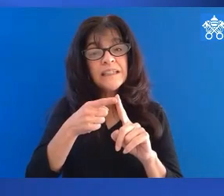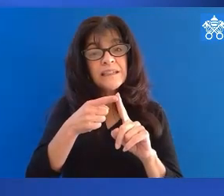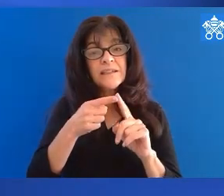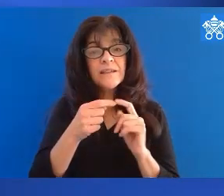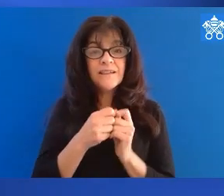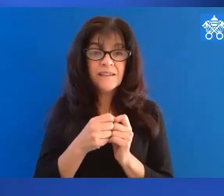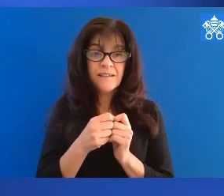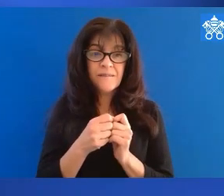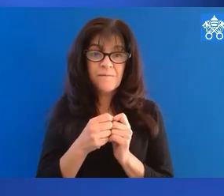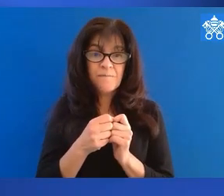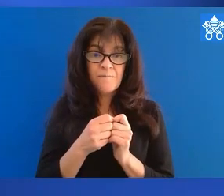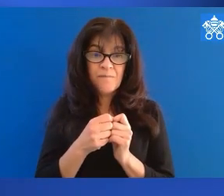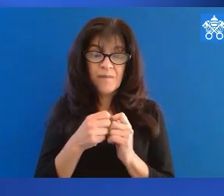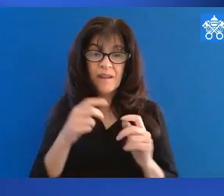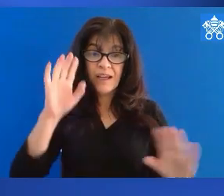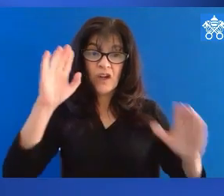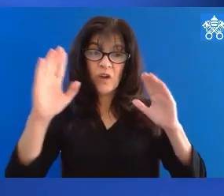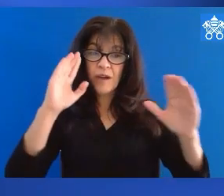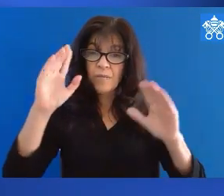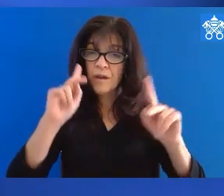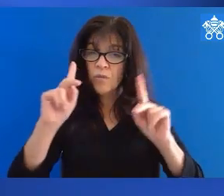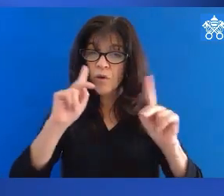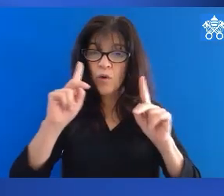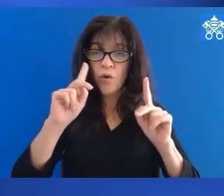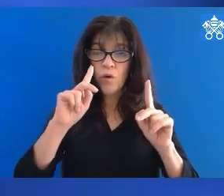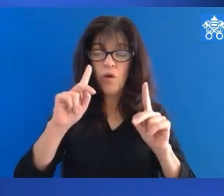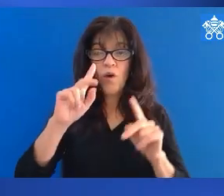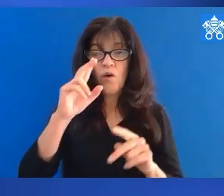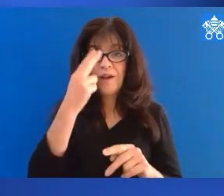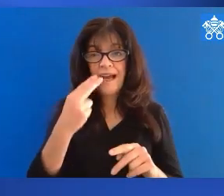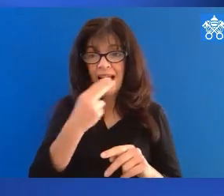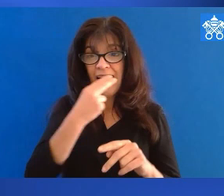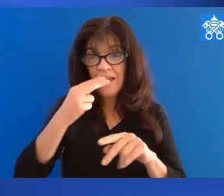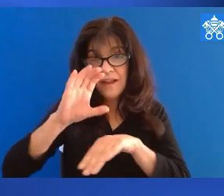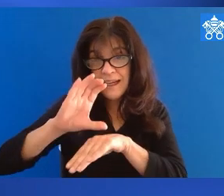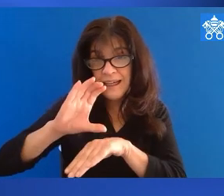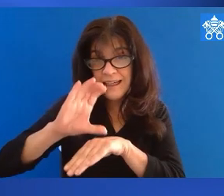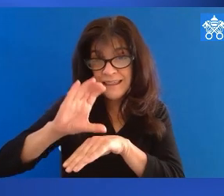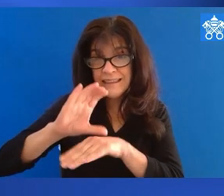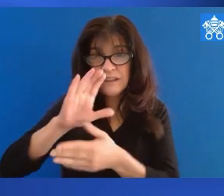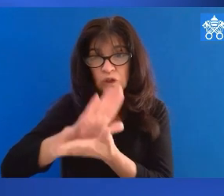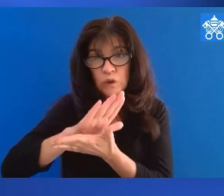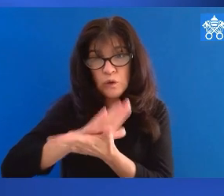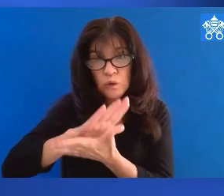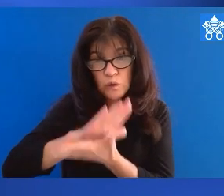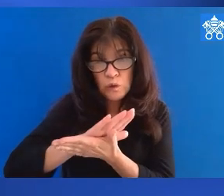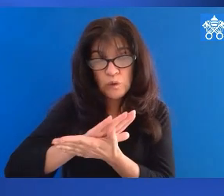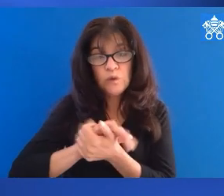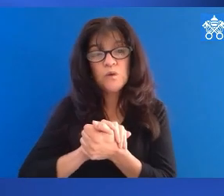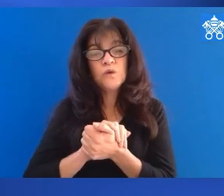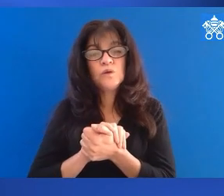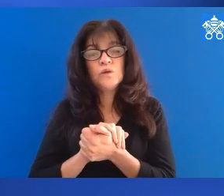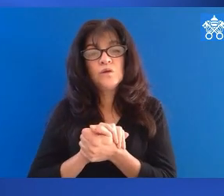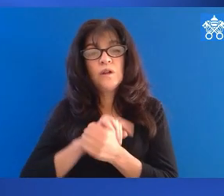In particular, I greet representatives of the Fedei Catholic schools